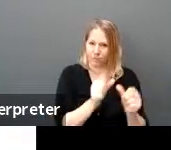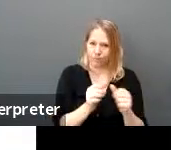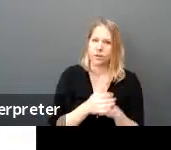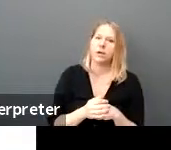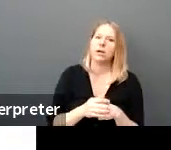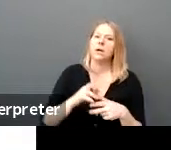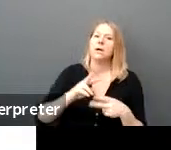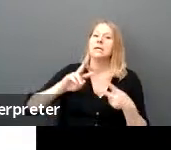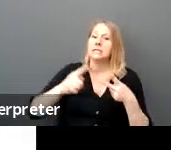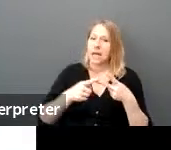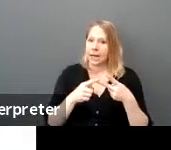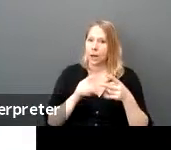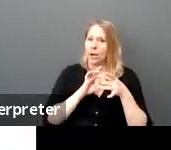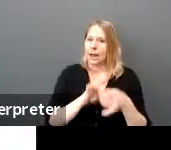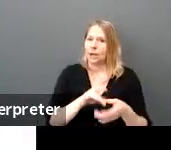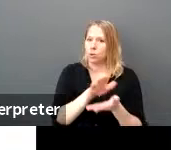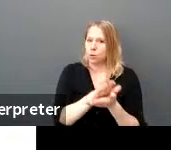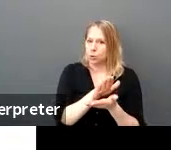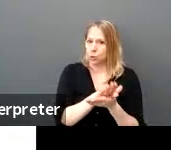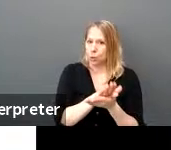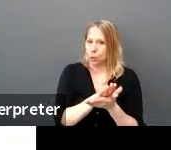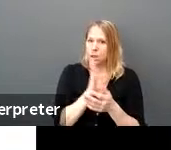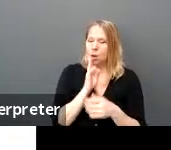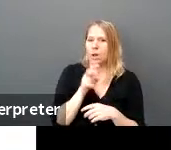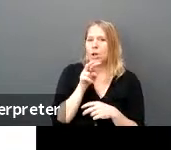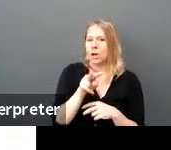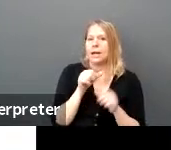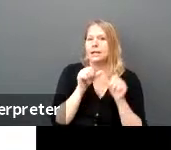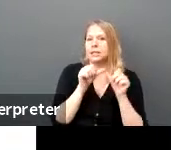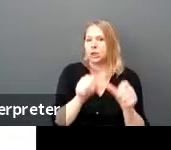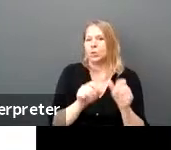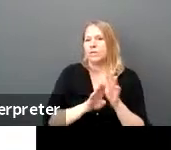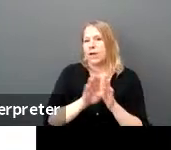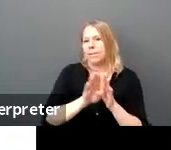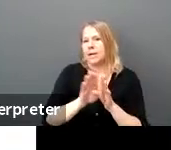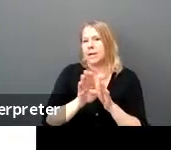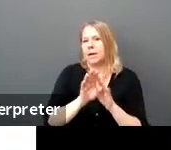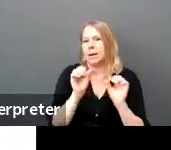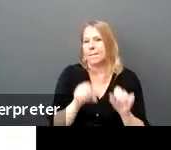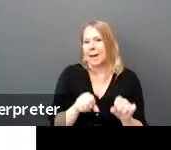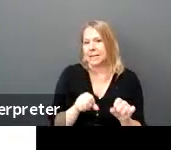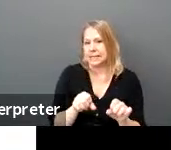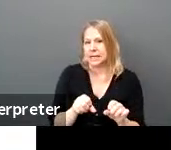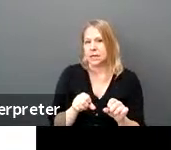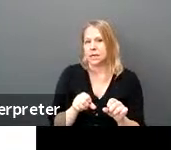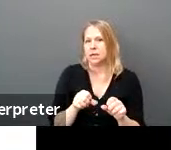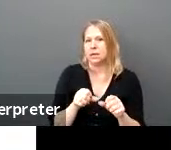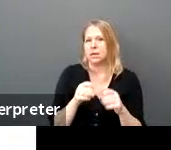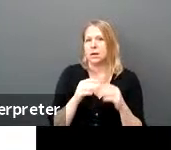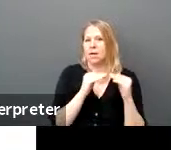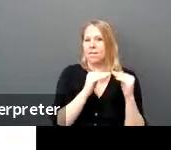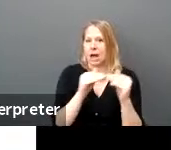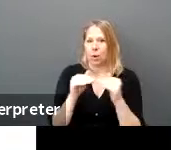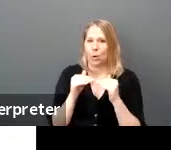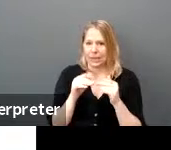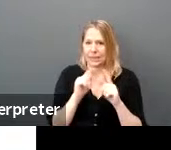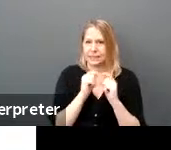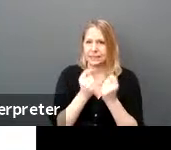second is related to our schools, where we will look at continuing to develop the capacity of our equity